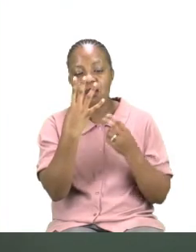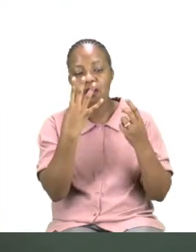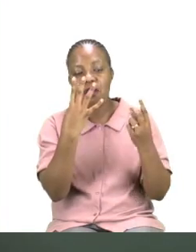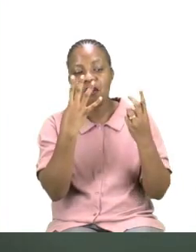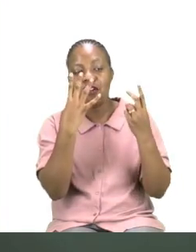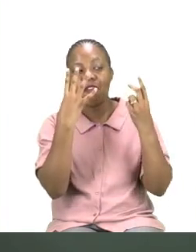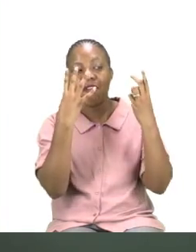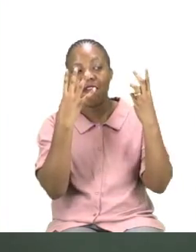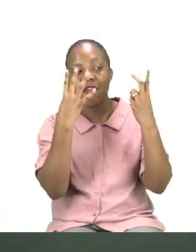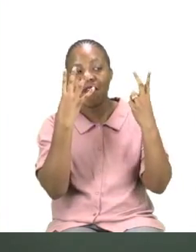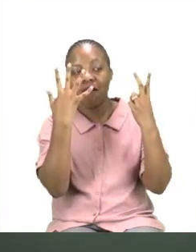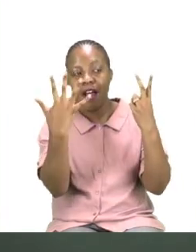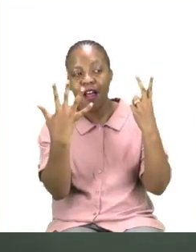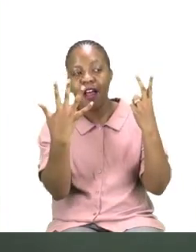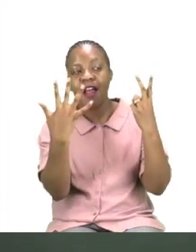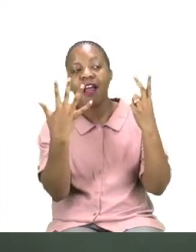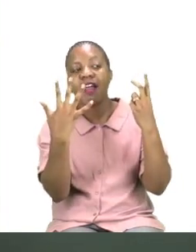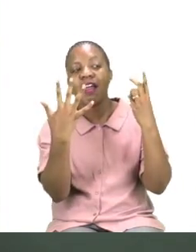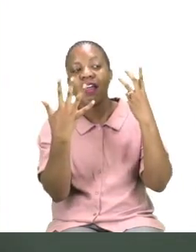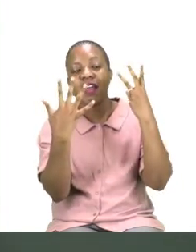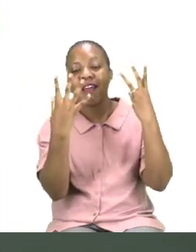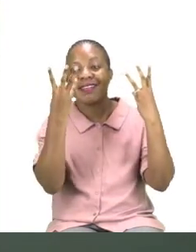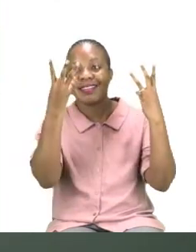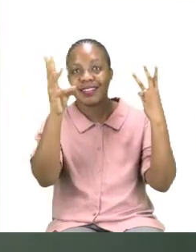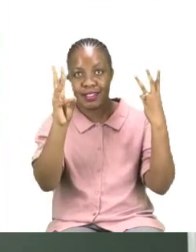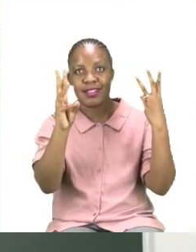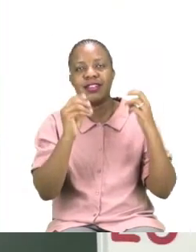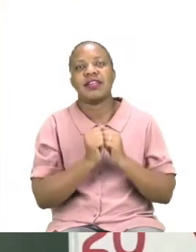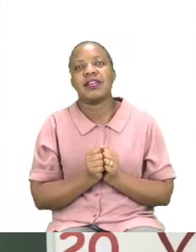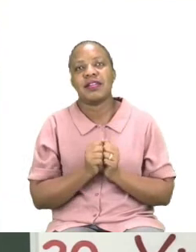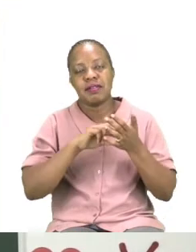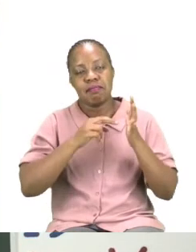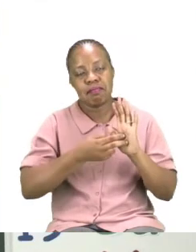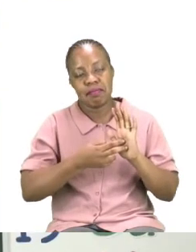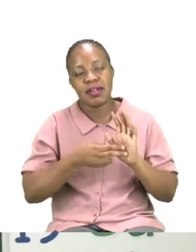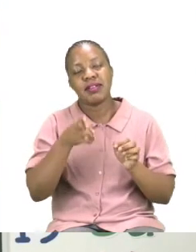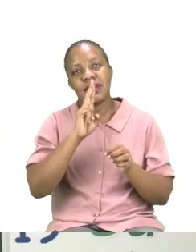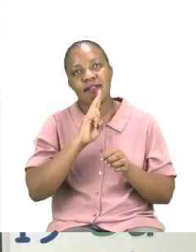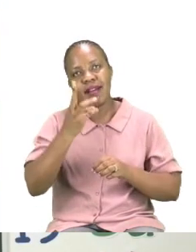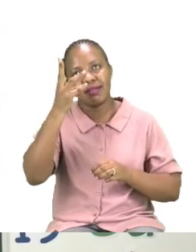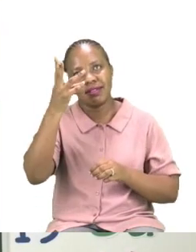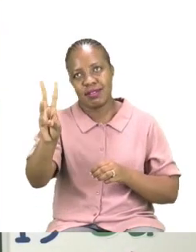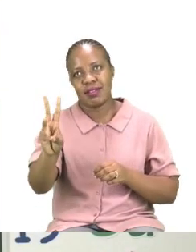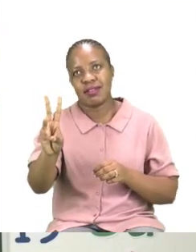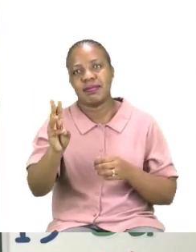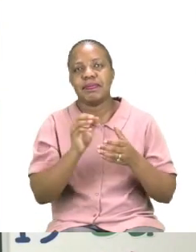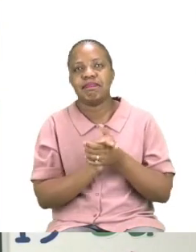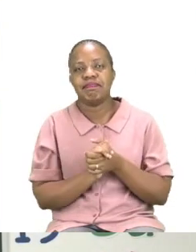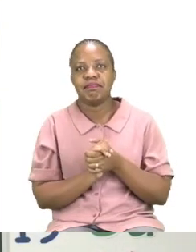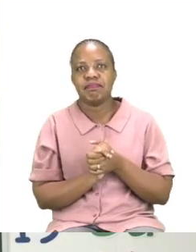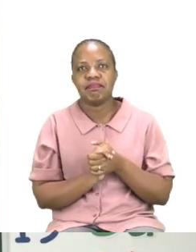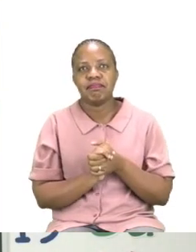5, 6. So our answer is 6. So where you have